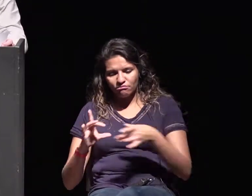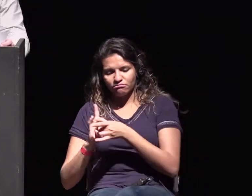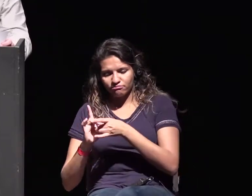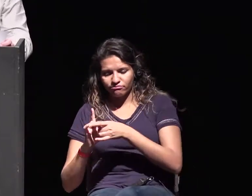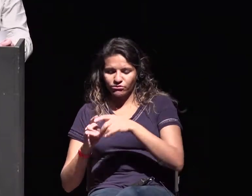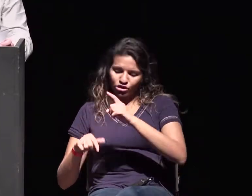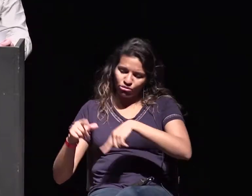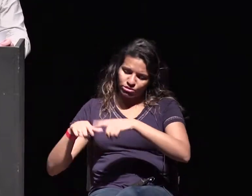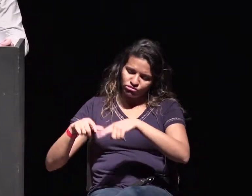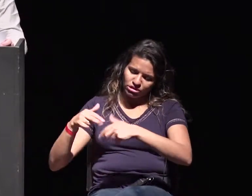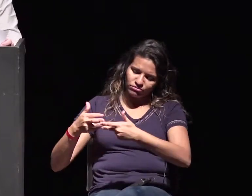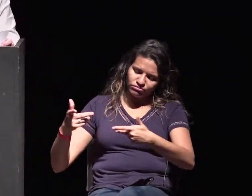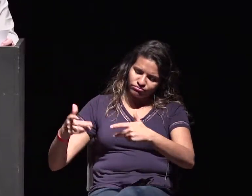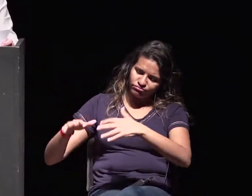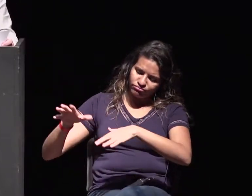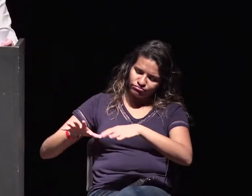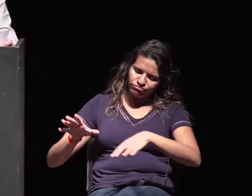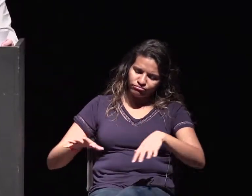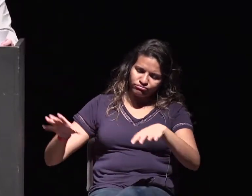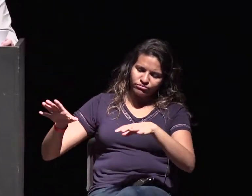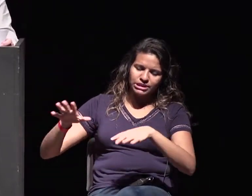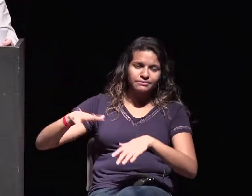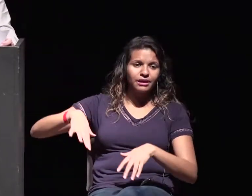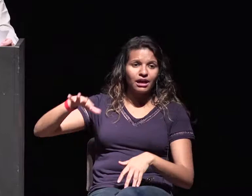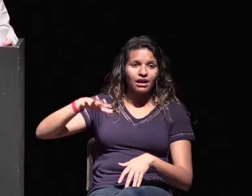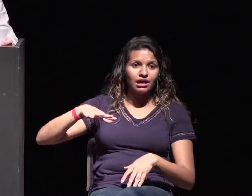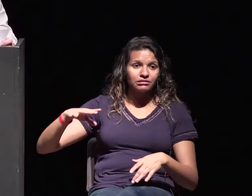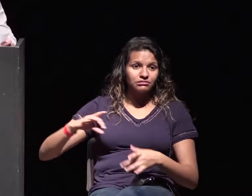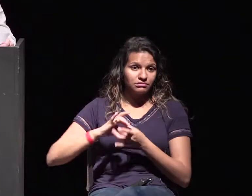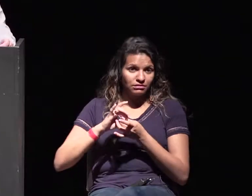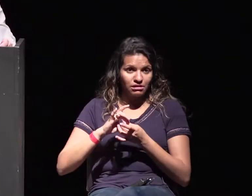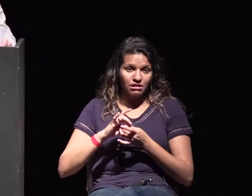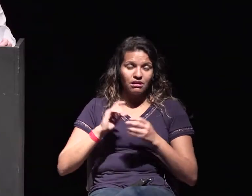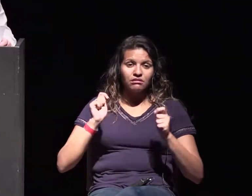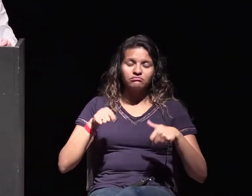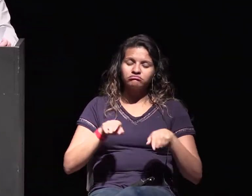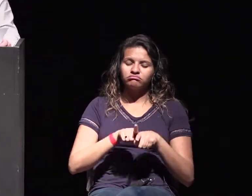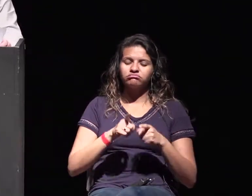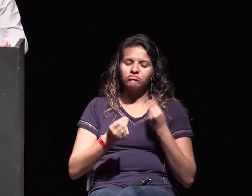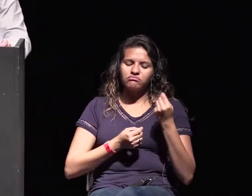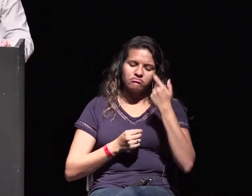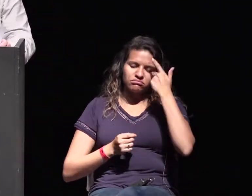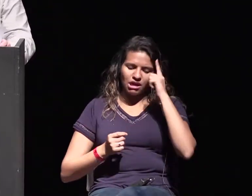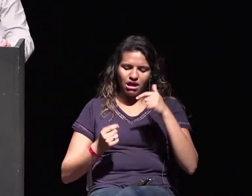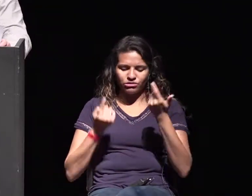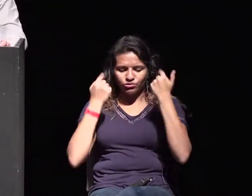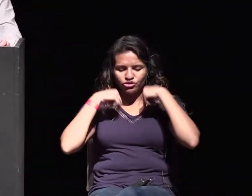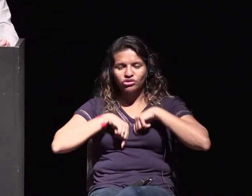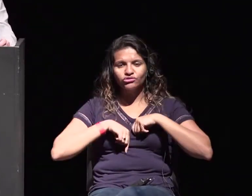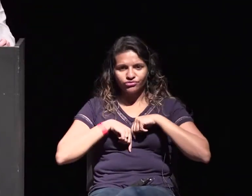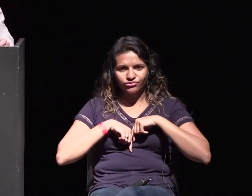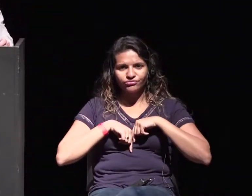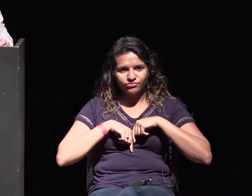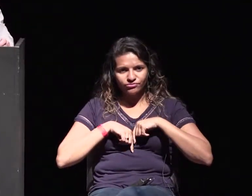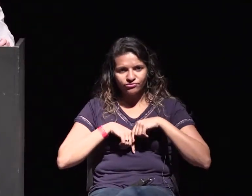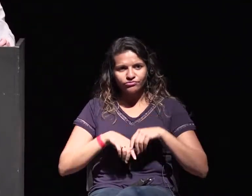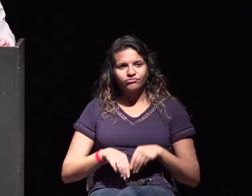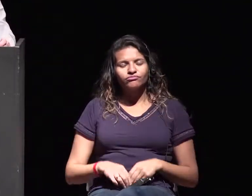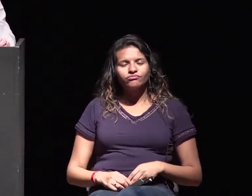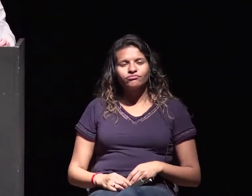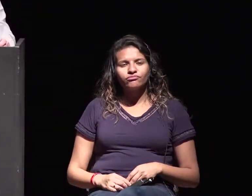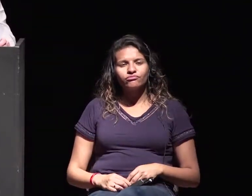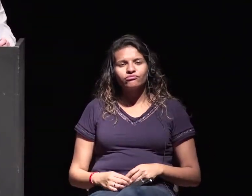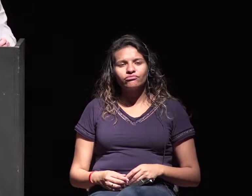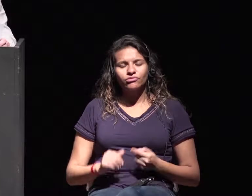an exhibition is a prominently subjective read. To choreograph an exhibition encapsulates